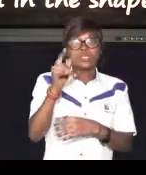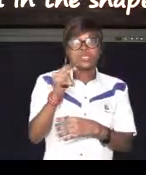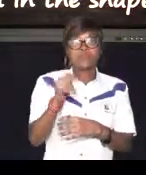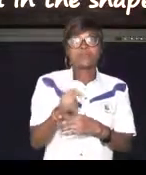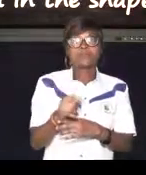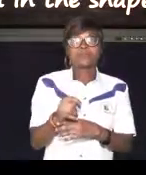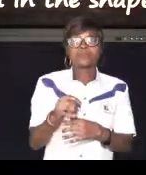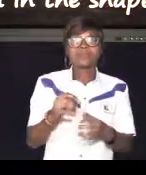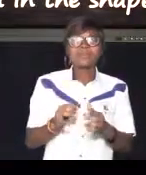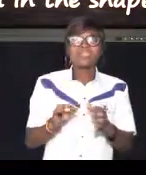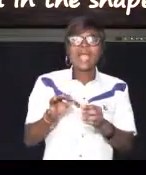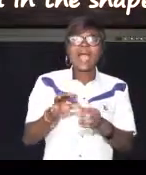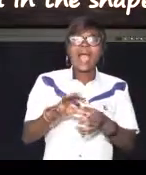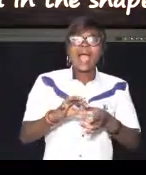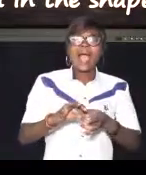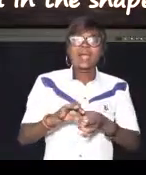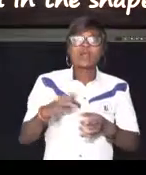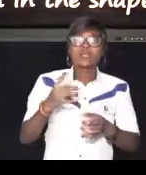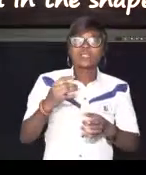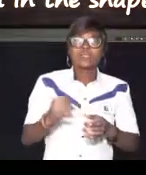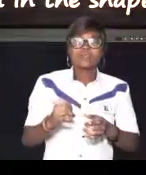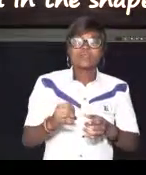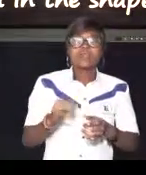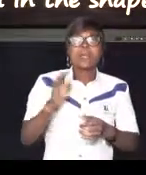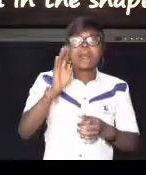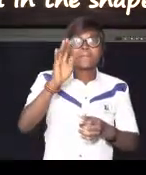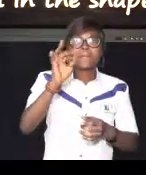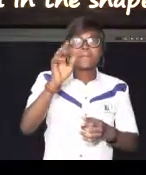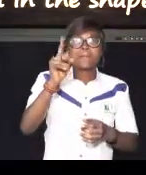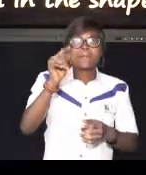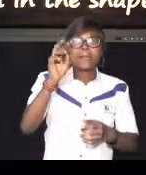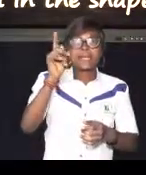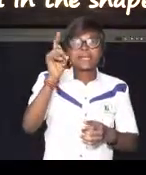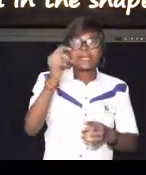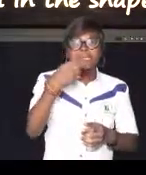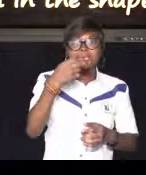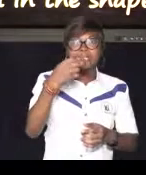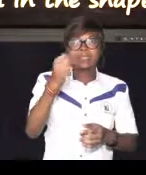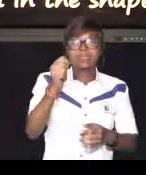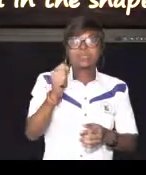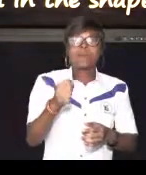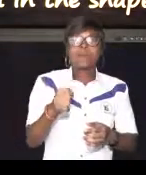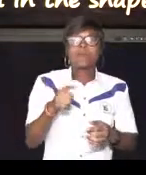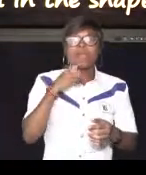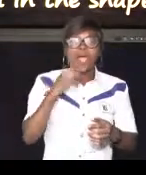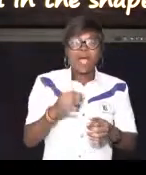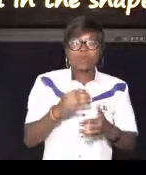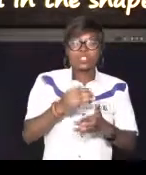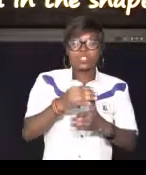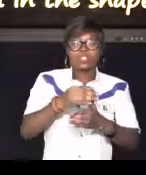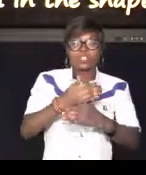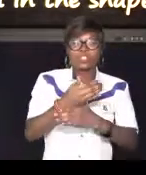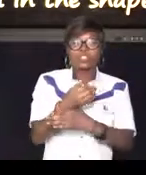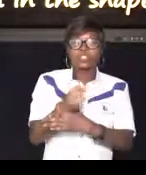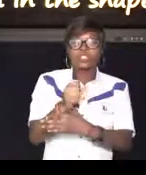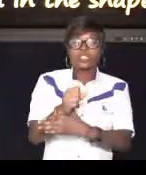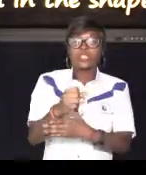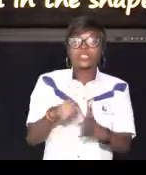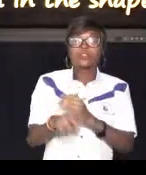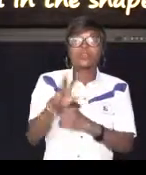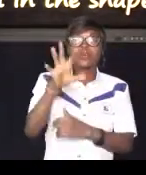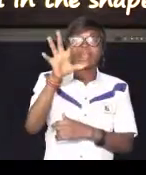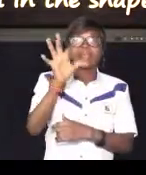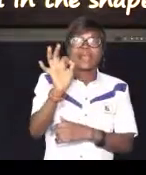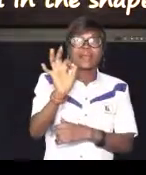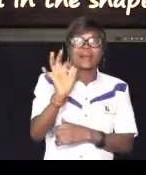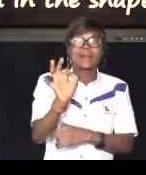And now along the breadth, there are 9 units. So I've partitioned the breadth into 9 squares. And so this